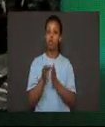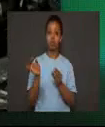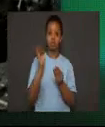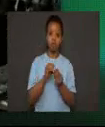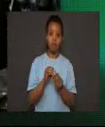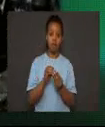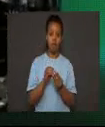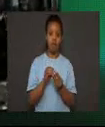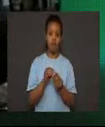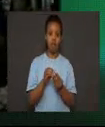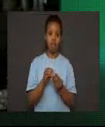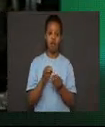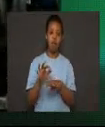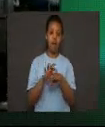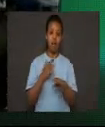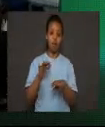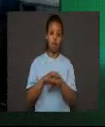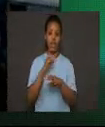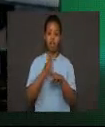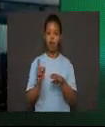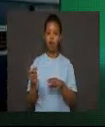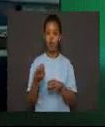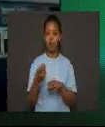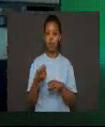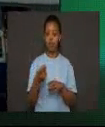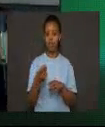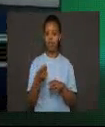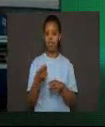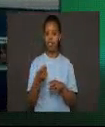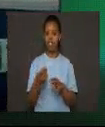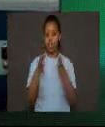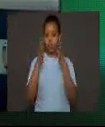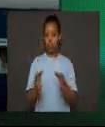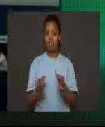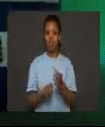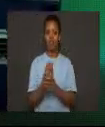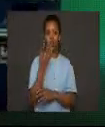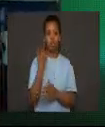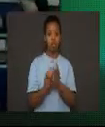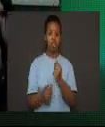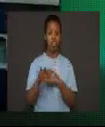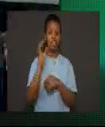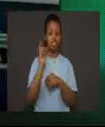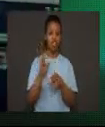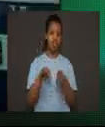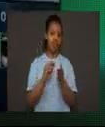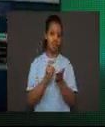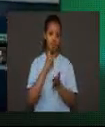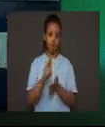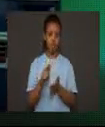Overpopulation adds additional strain on areas with very limited resources.